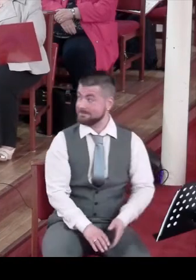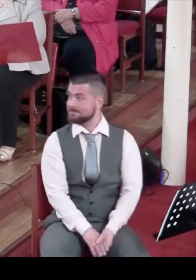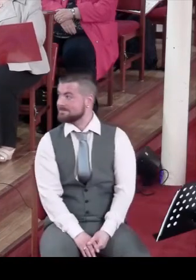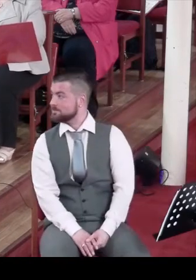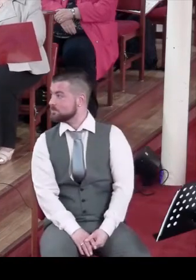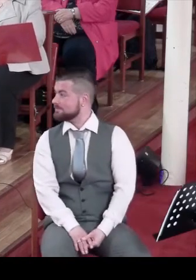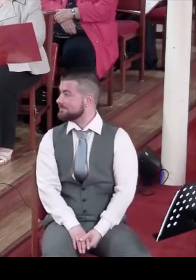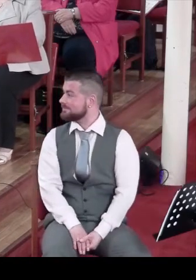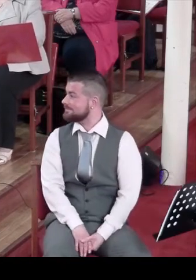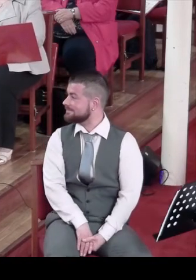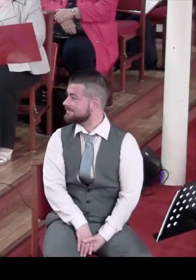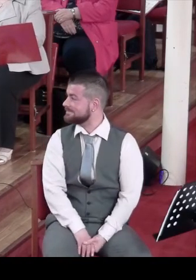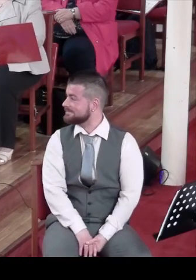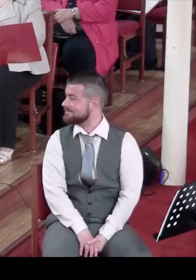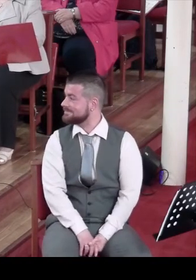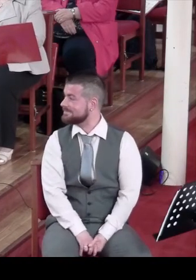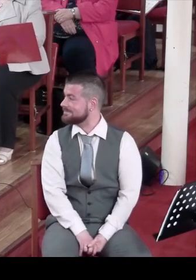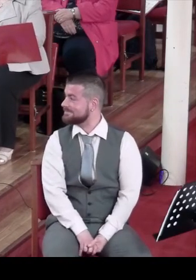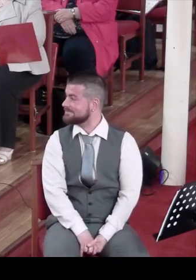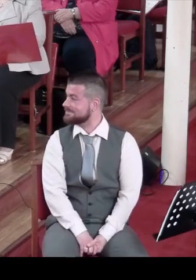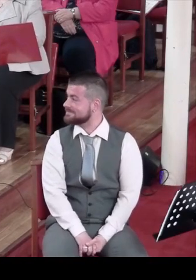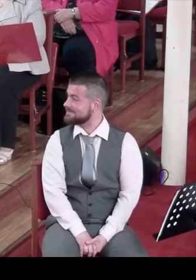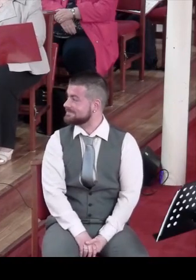Okay. Yes.